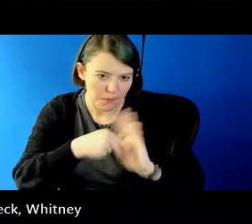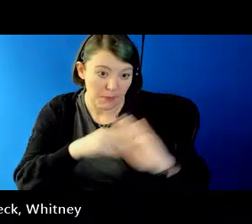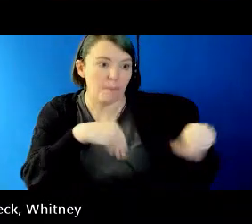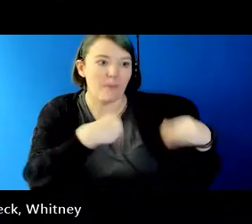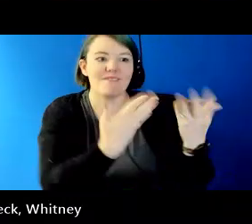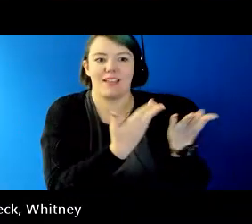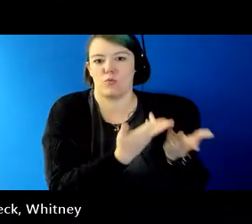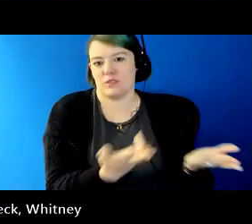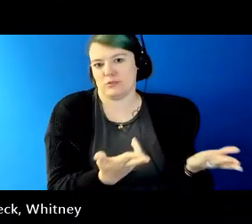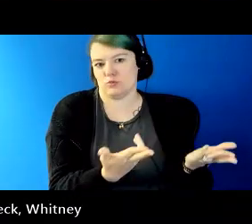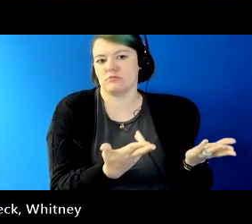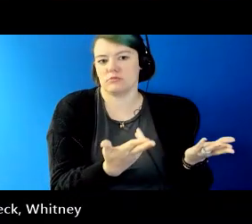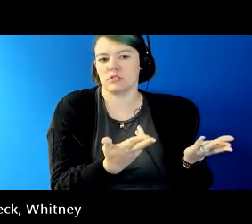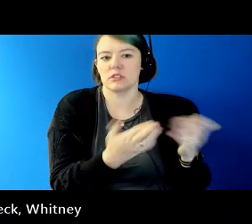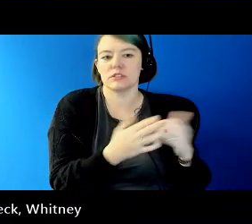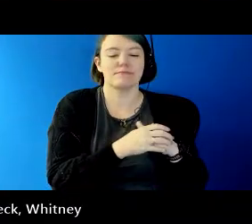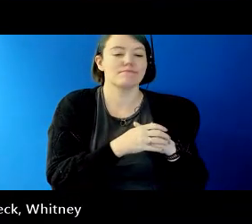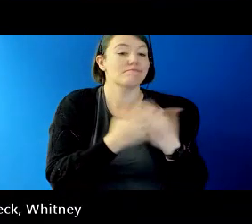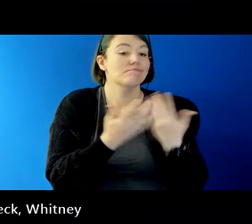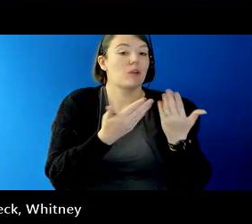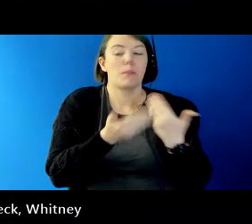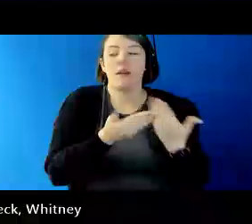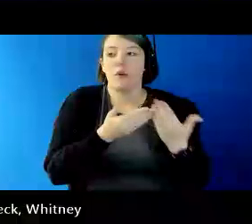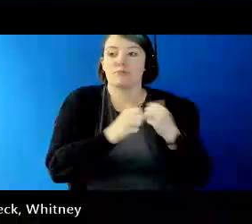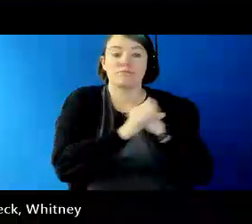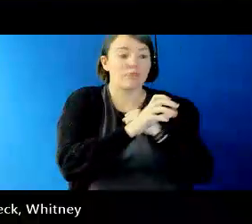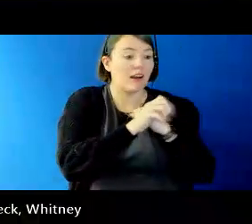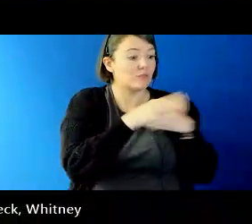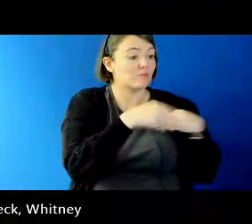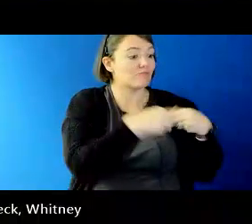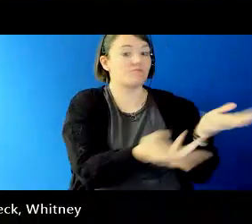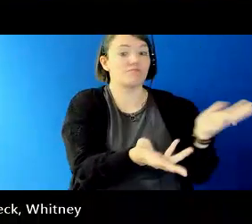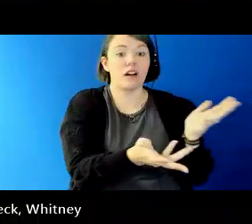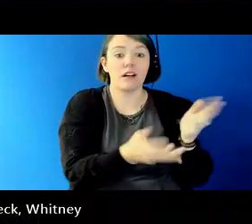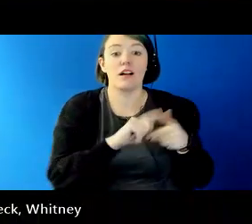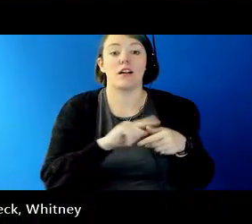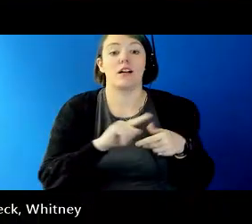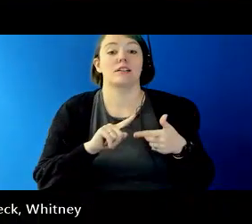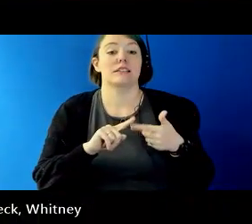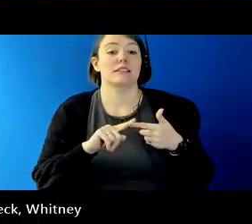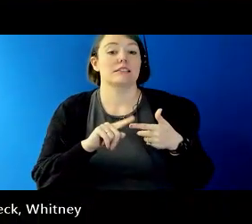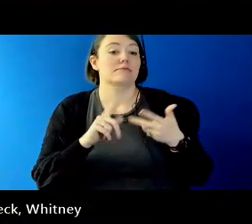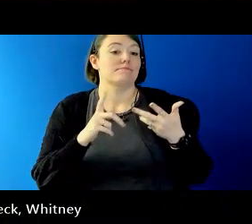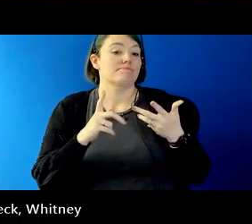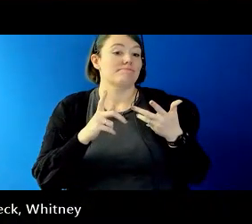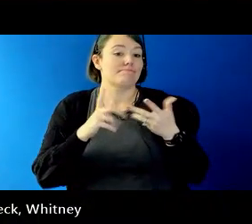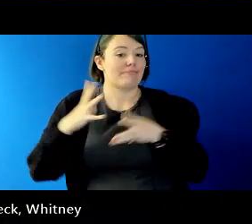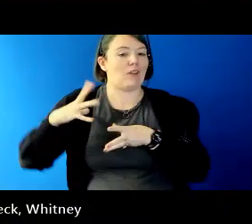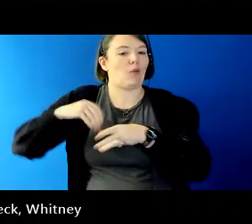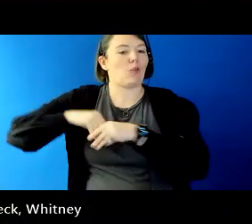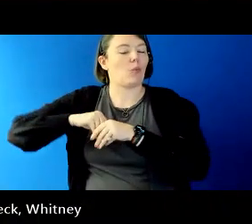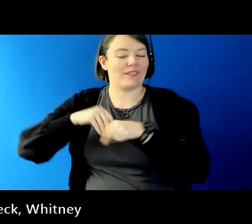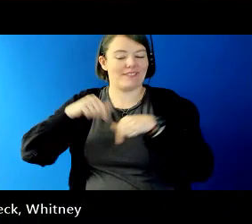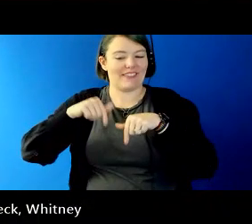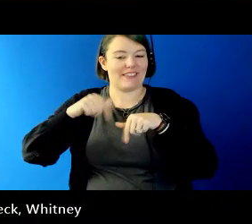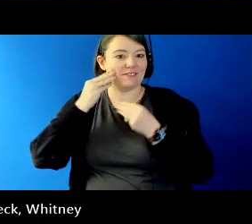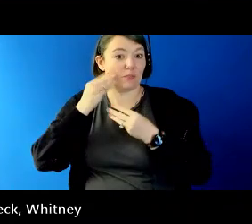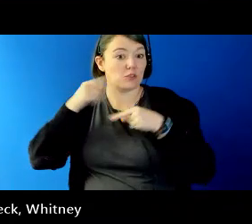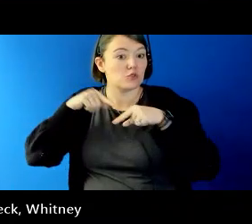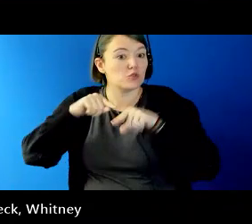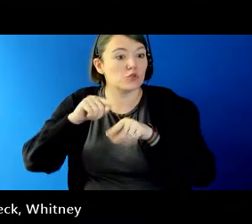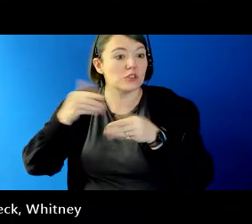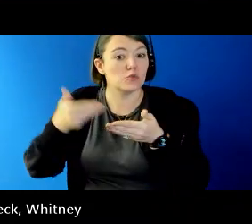account in the onboarding process for employers across the state has a way to reach different employees that may be eligible for a